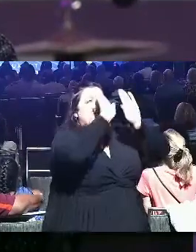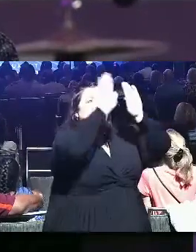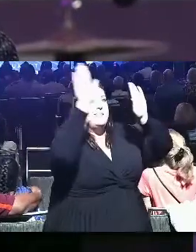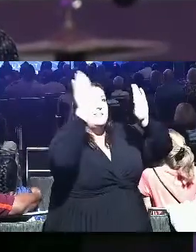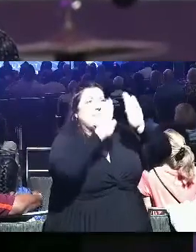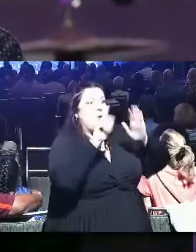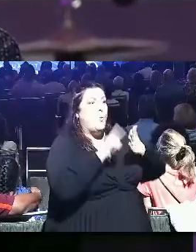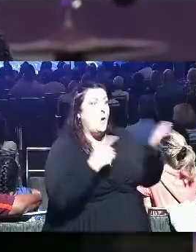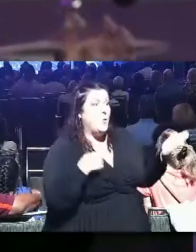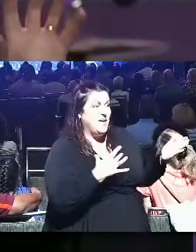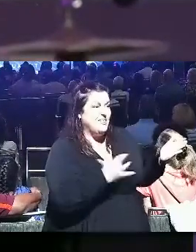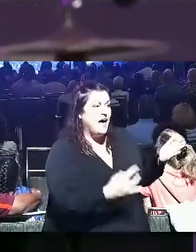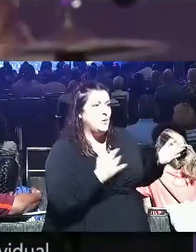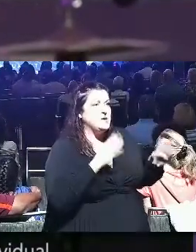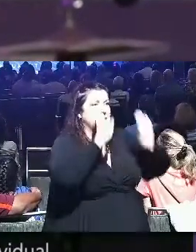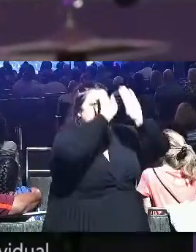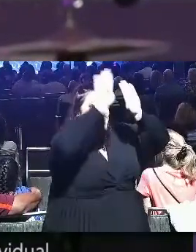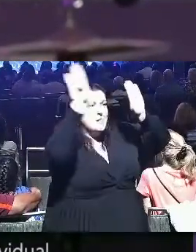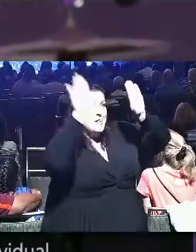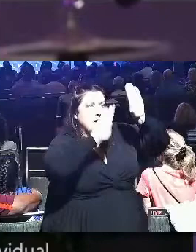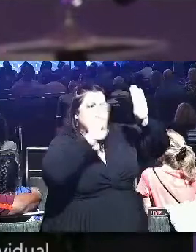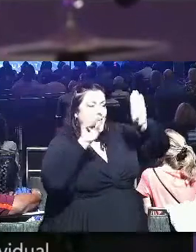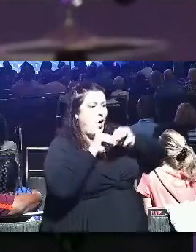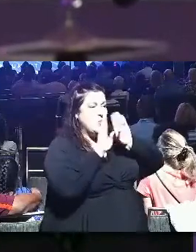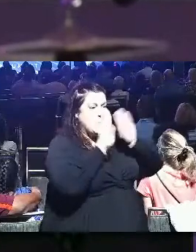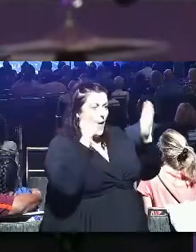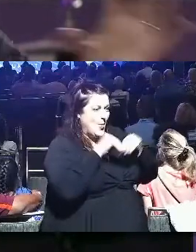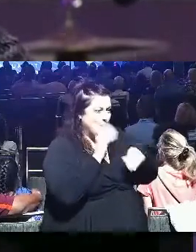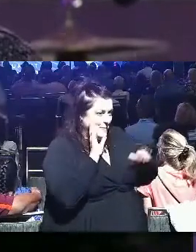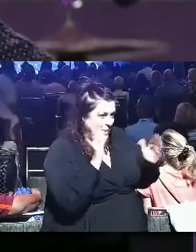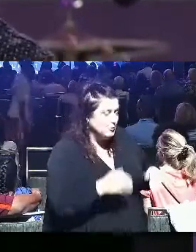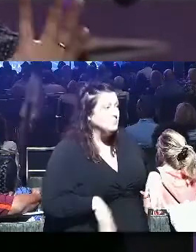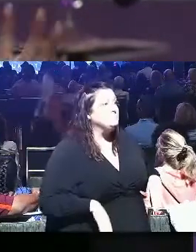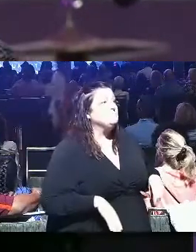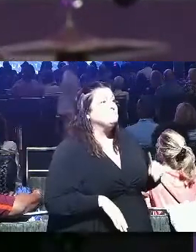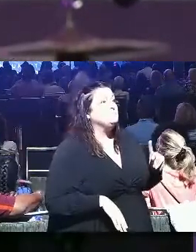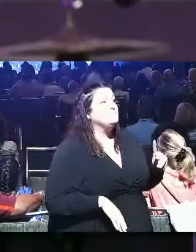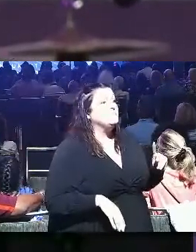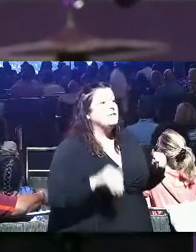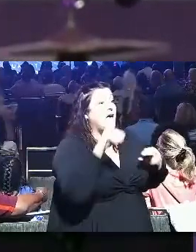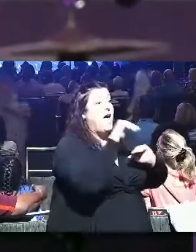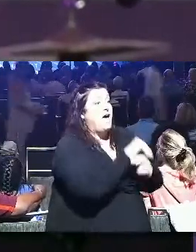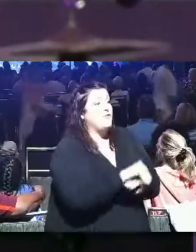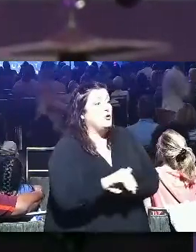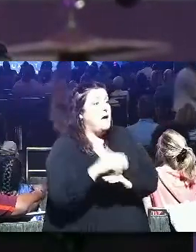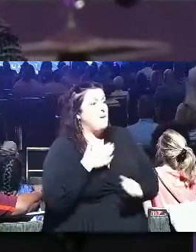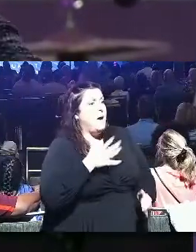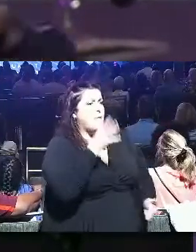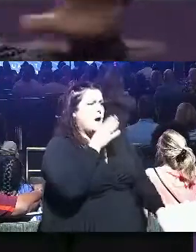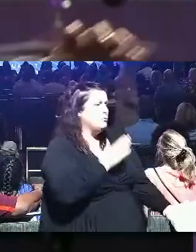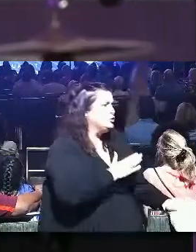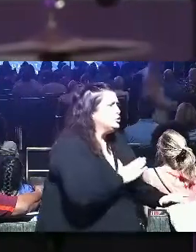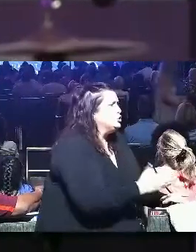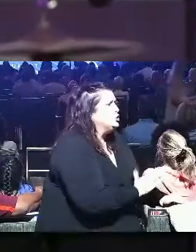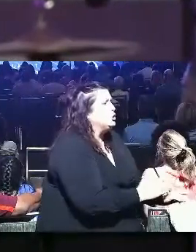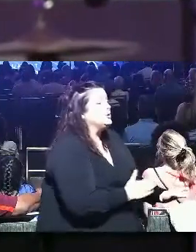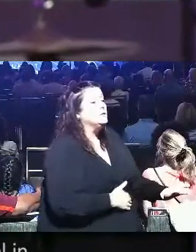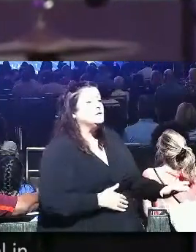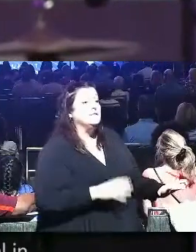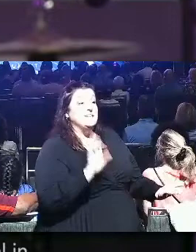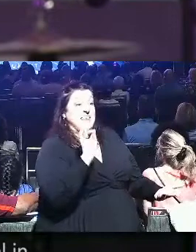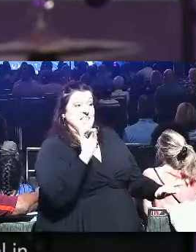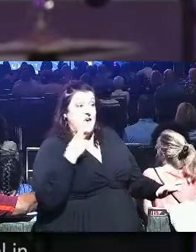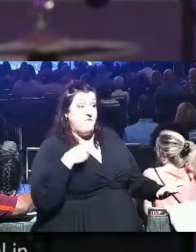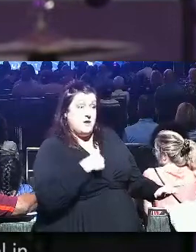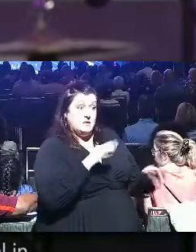likes. But every night, my mom would make the most amazing meal, and all seven of us would gather around